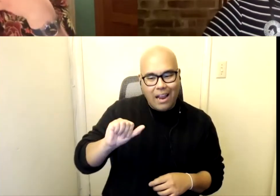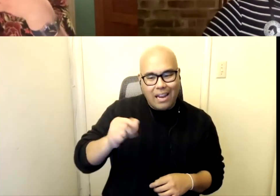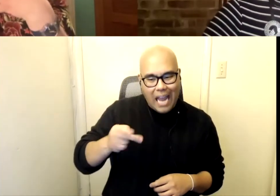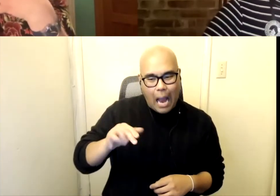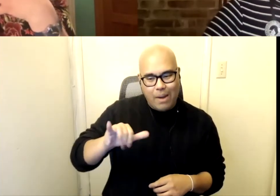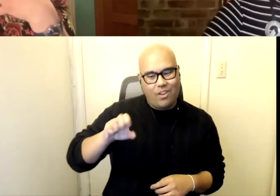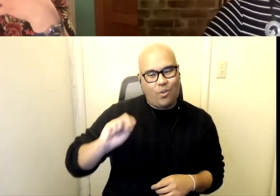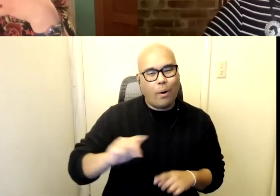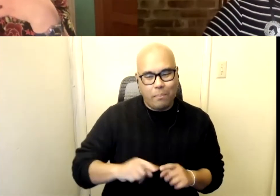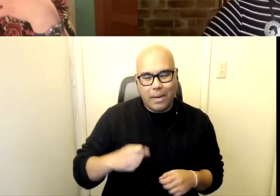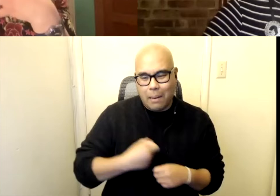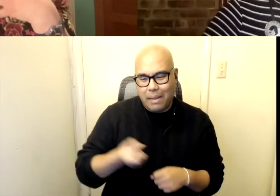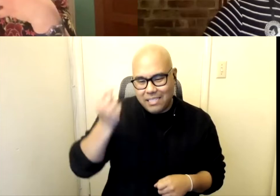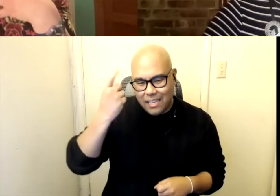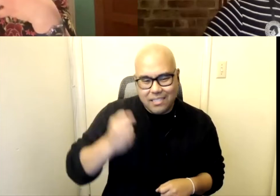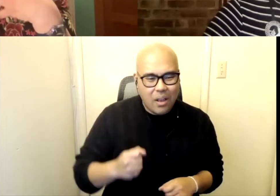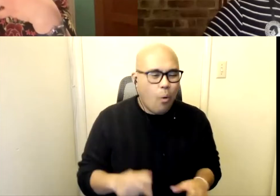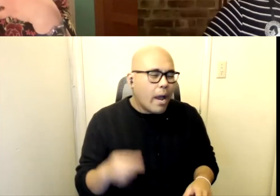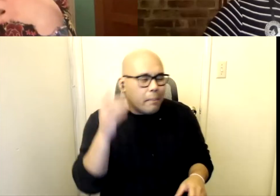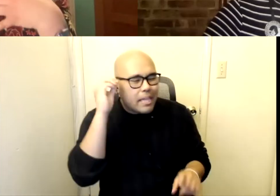Why am I thinking that you're like